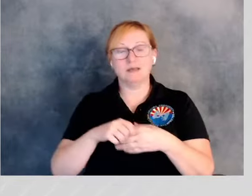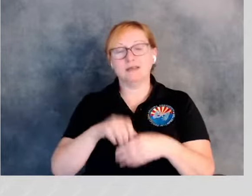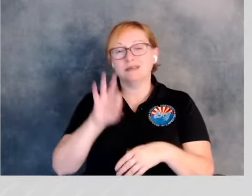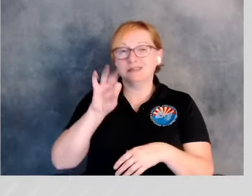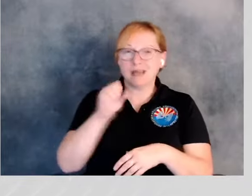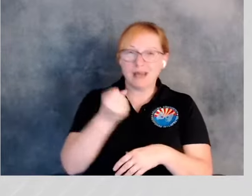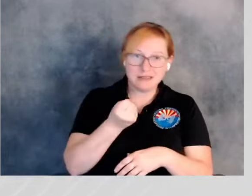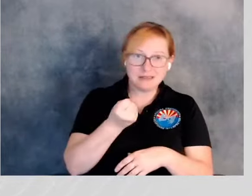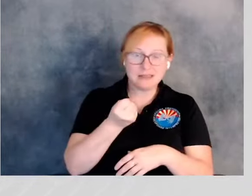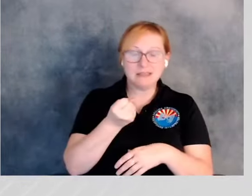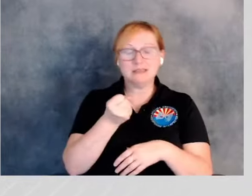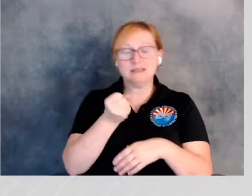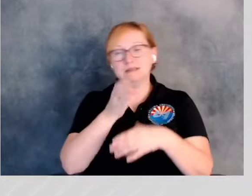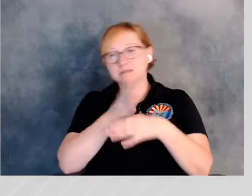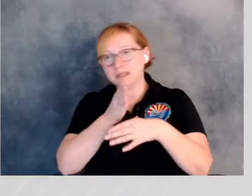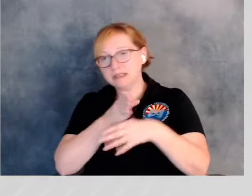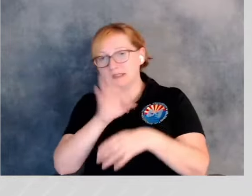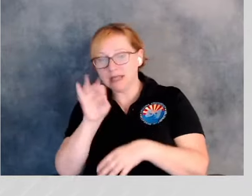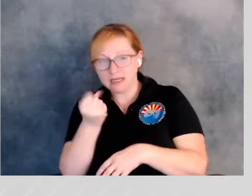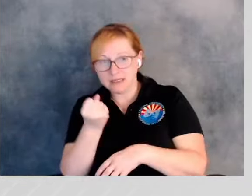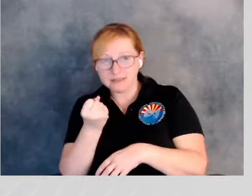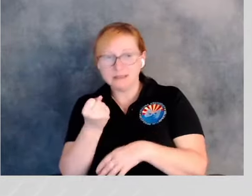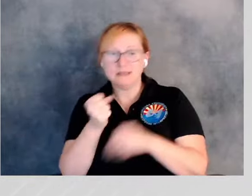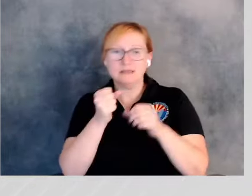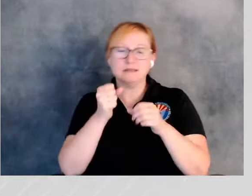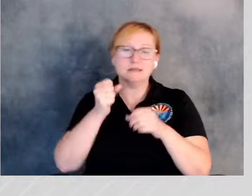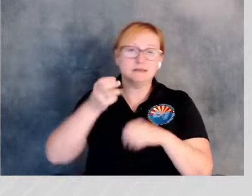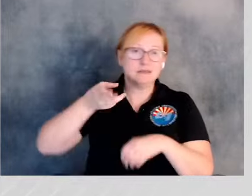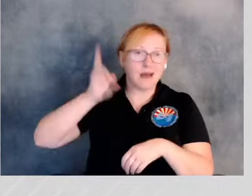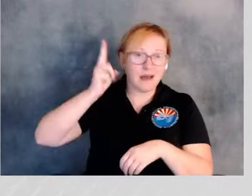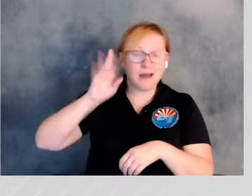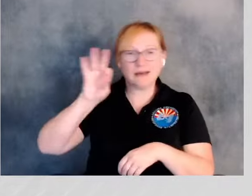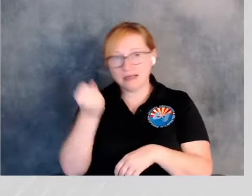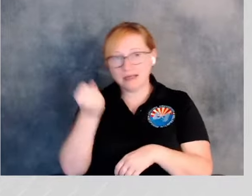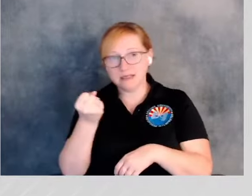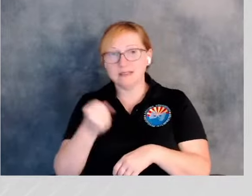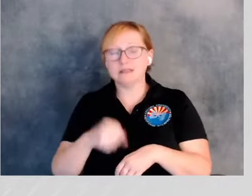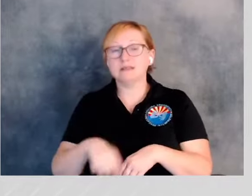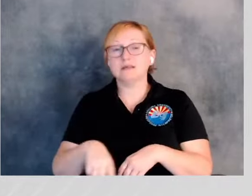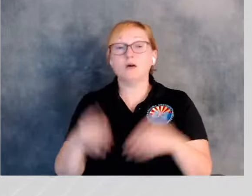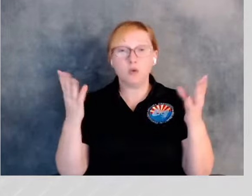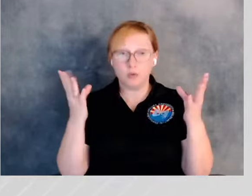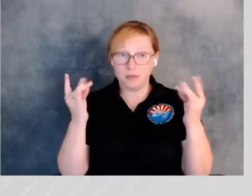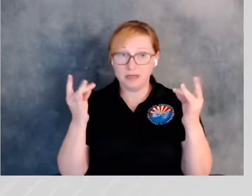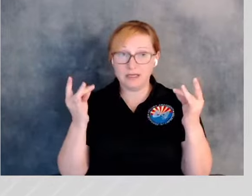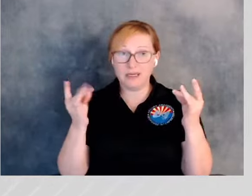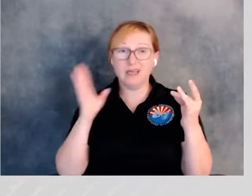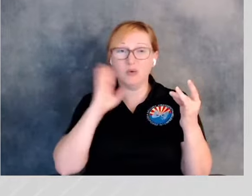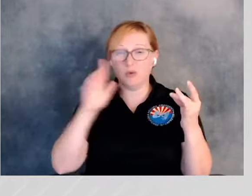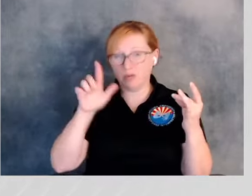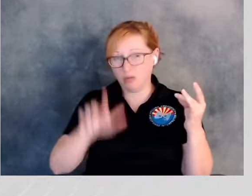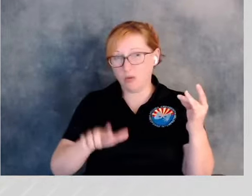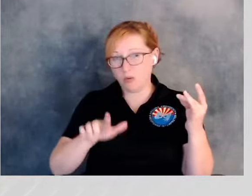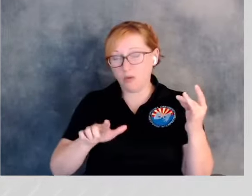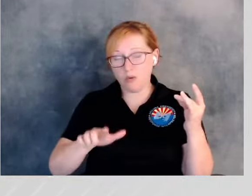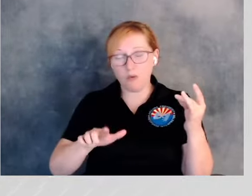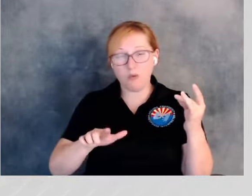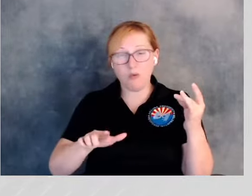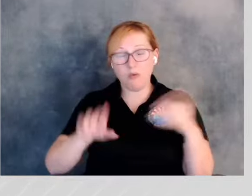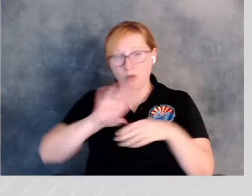going to continue. The relative humidity is going to be poor in recovery overnight the next